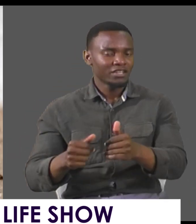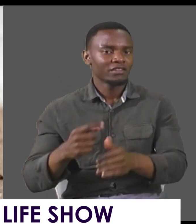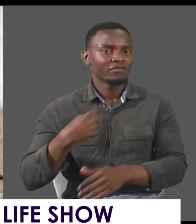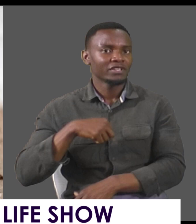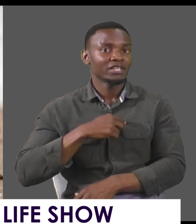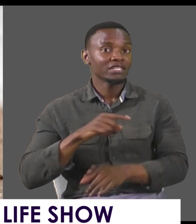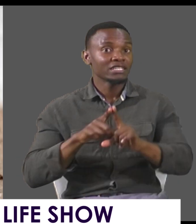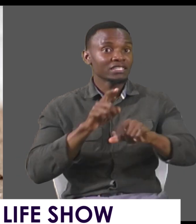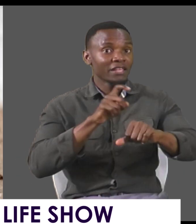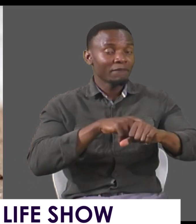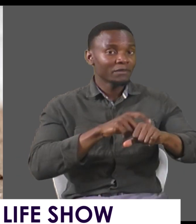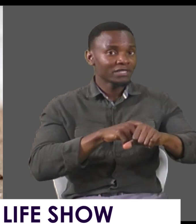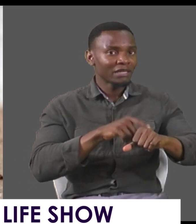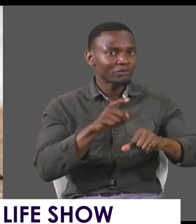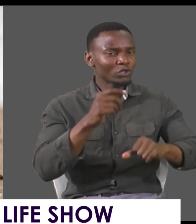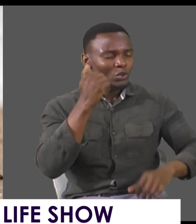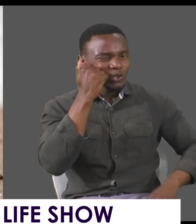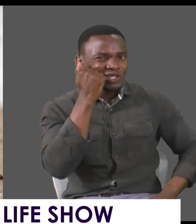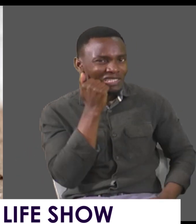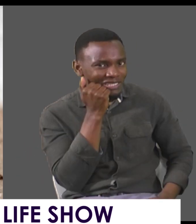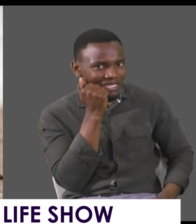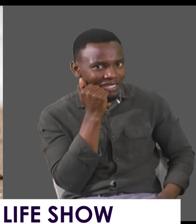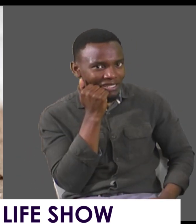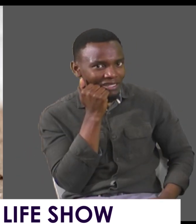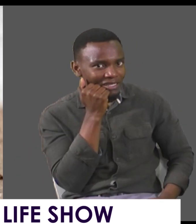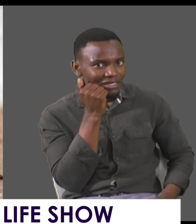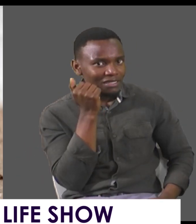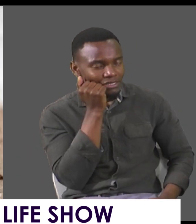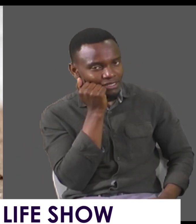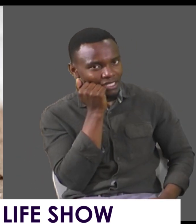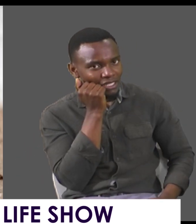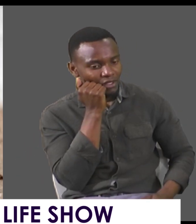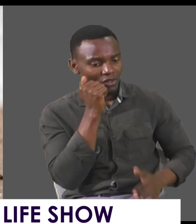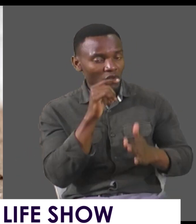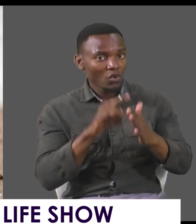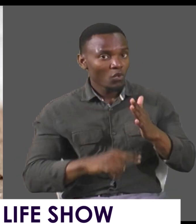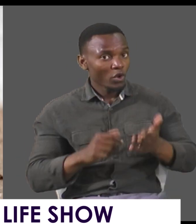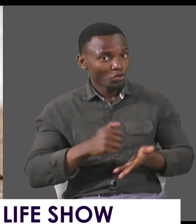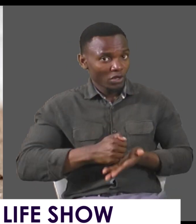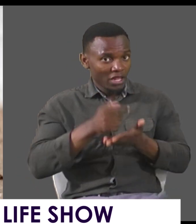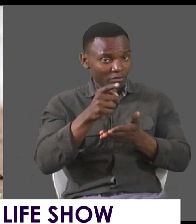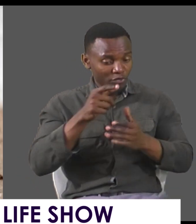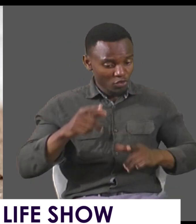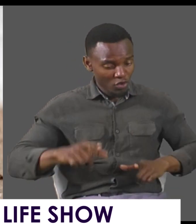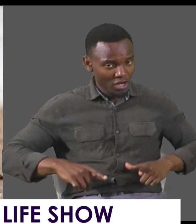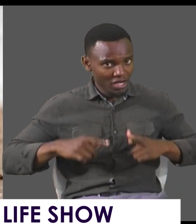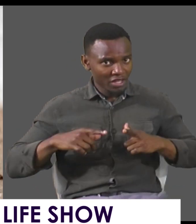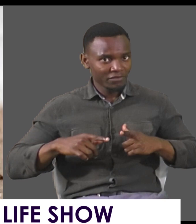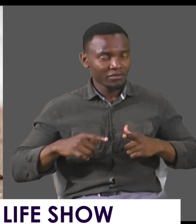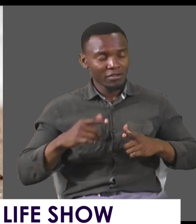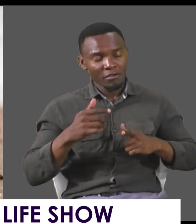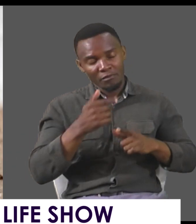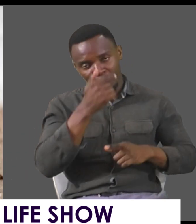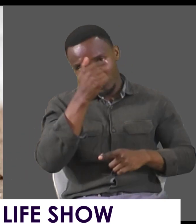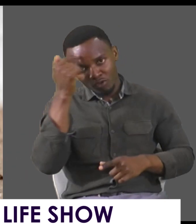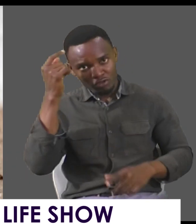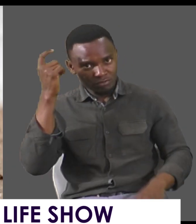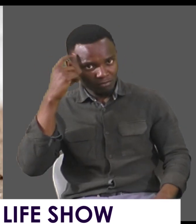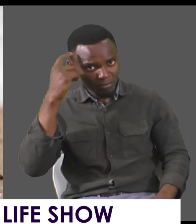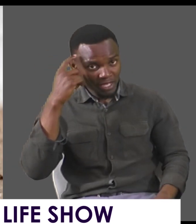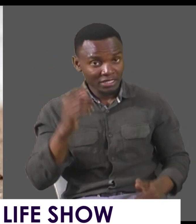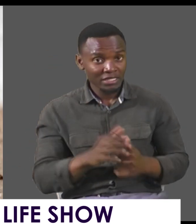illness, what will keep you alive for long is winning the battle of a mind. There are people who overcome cancer